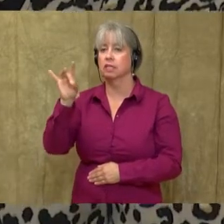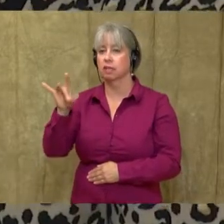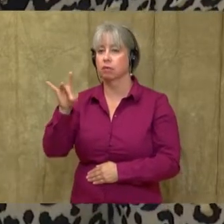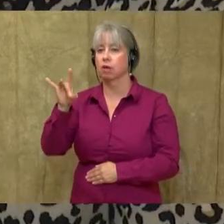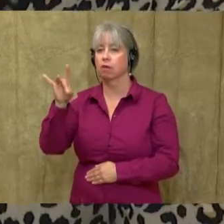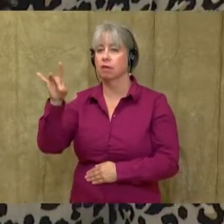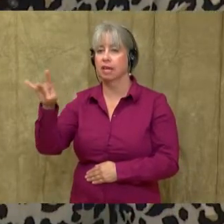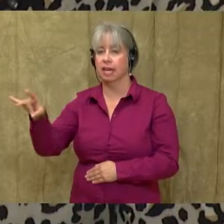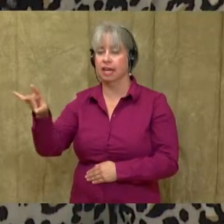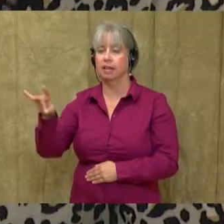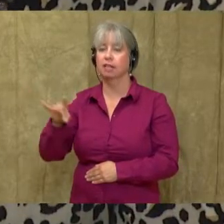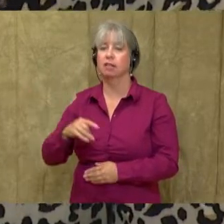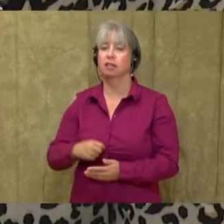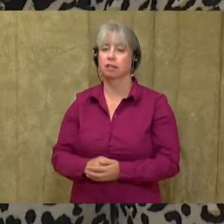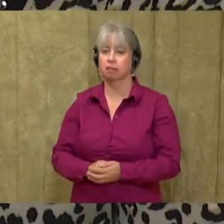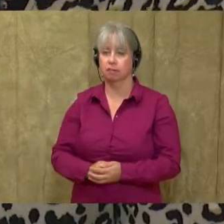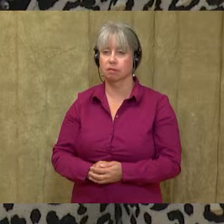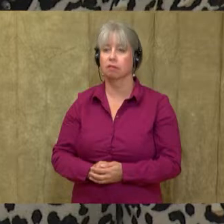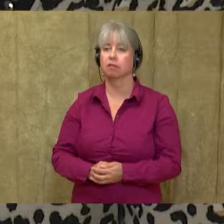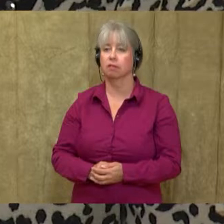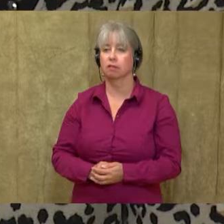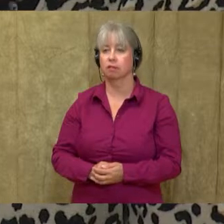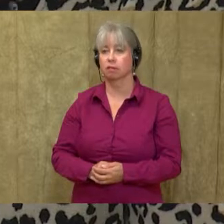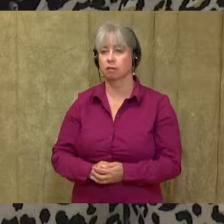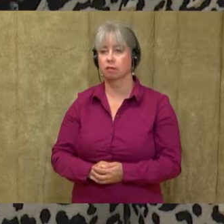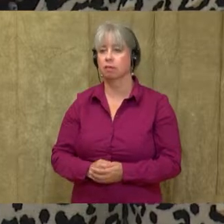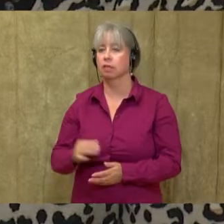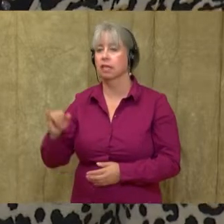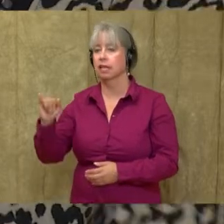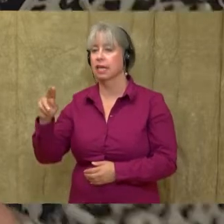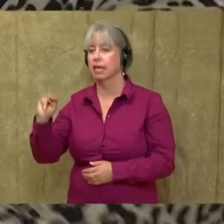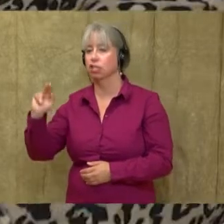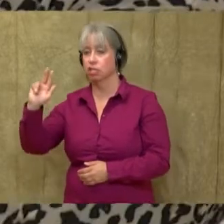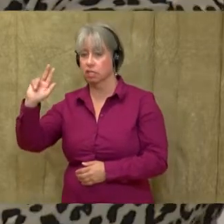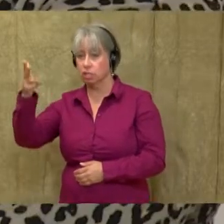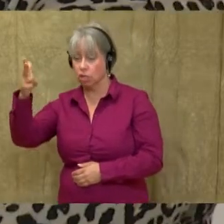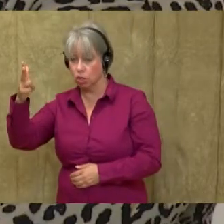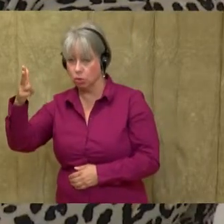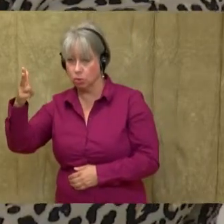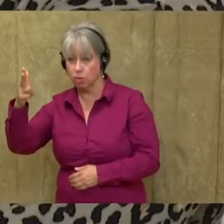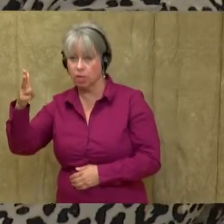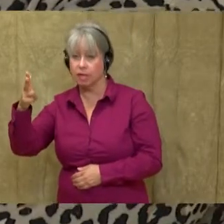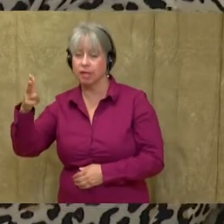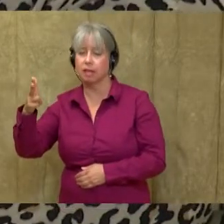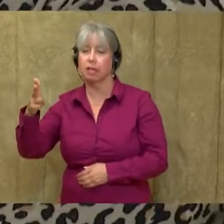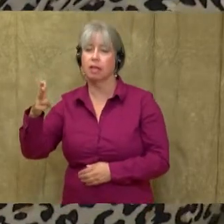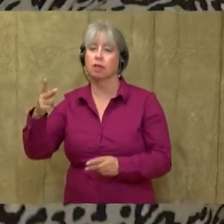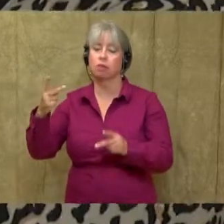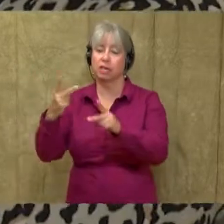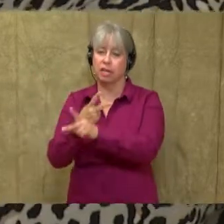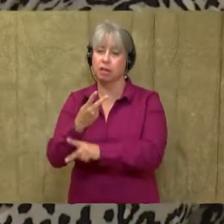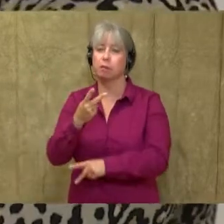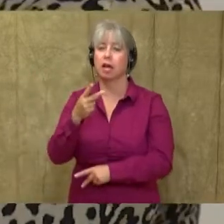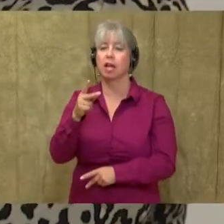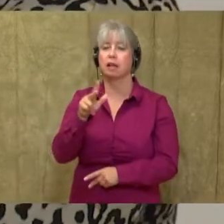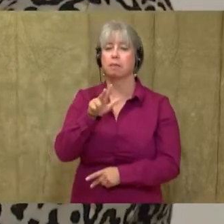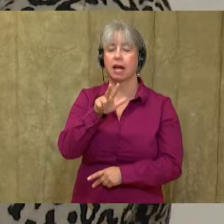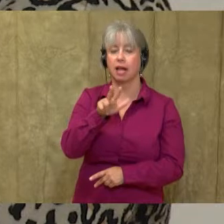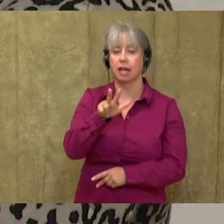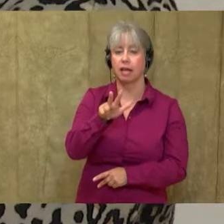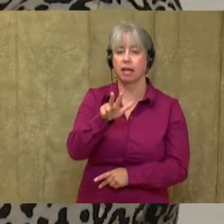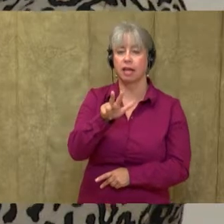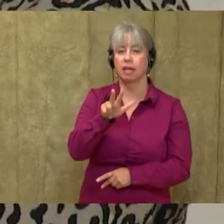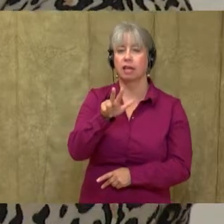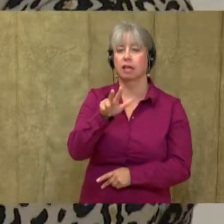74.088, okay? And then inches cubed. Then we need to multiply that by pi and by 4. So if I multiply that